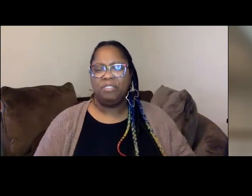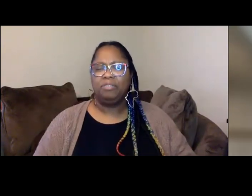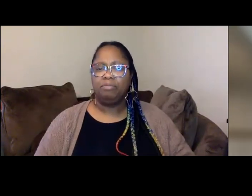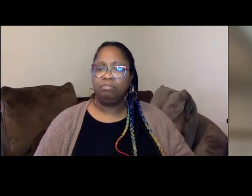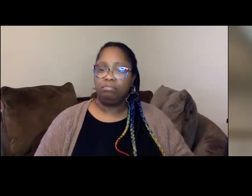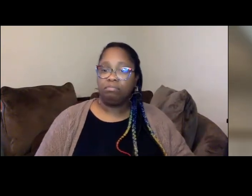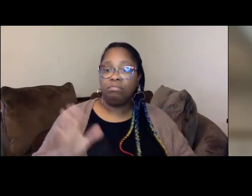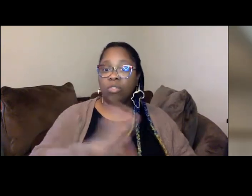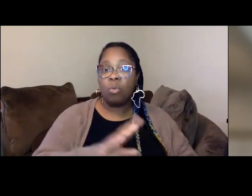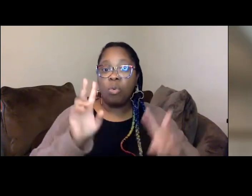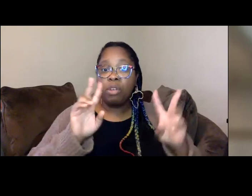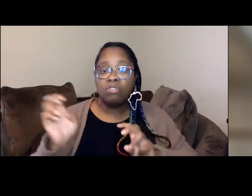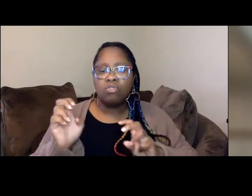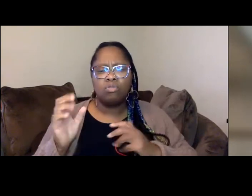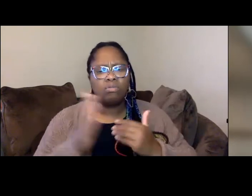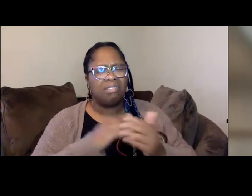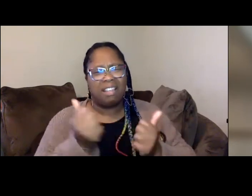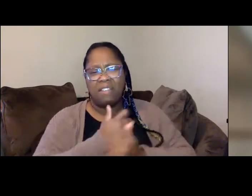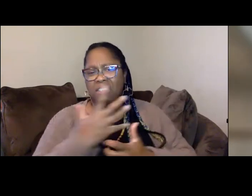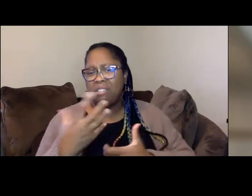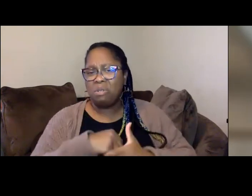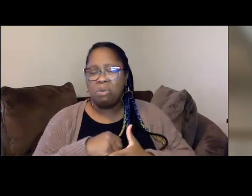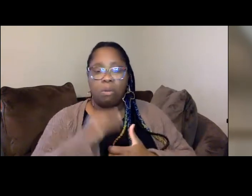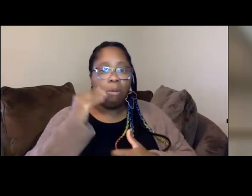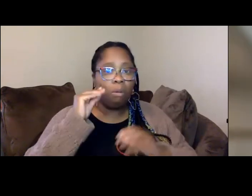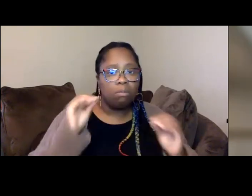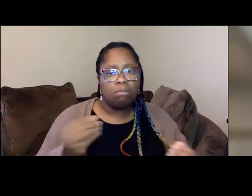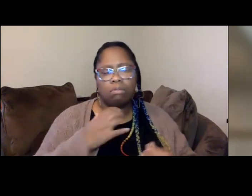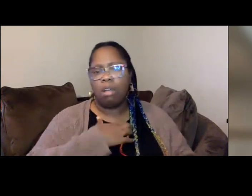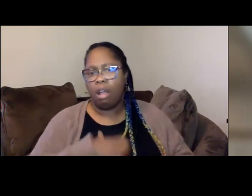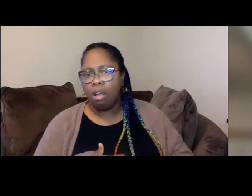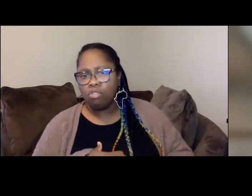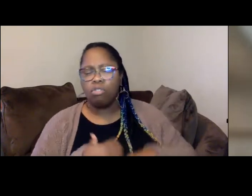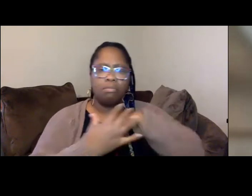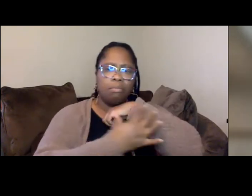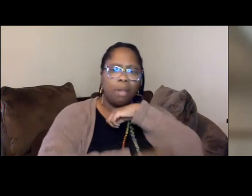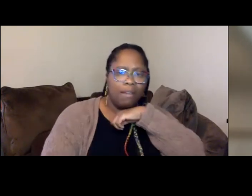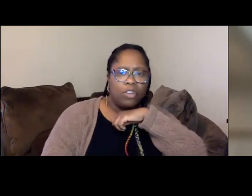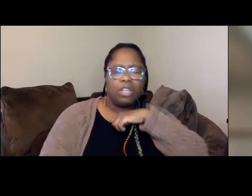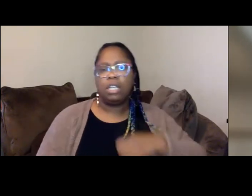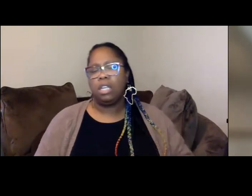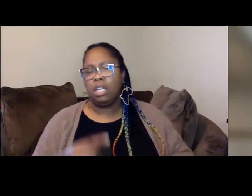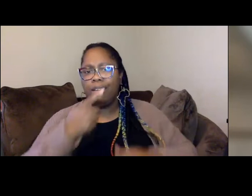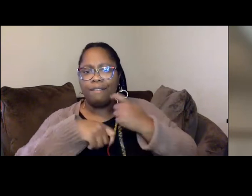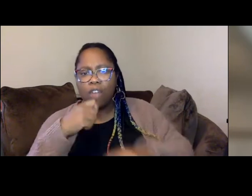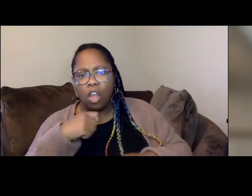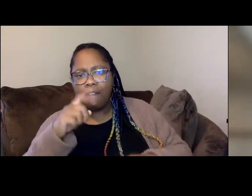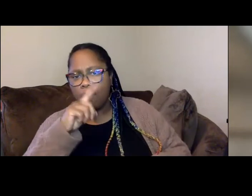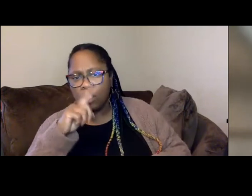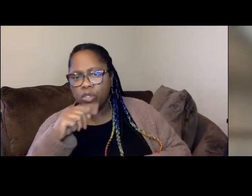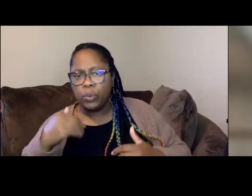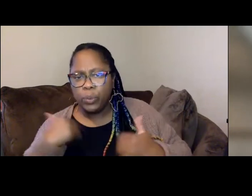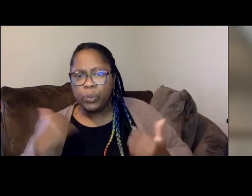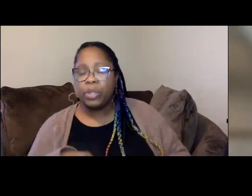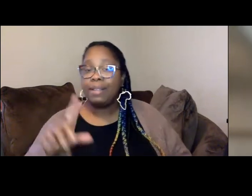you can imagine, and they've all been covered here, from homelessness, hunger, poverty, foster youth,